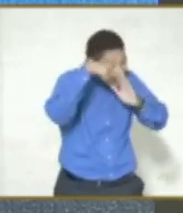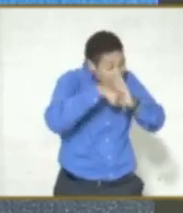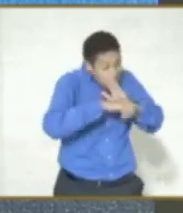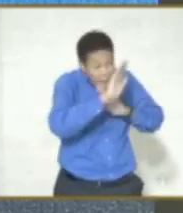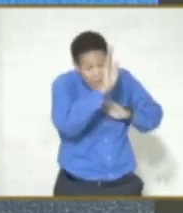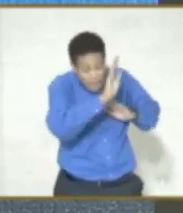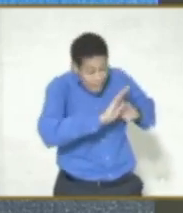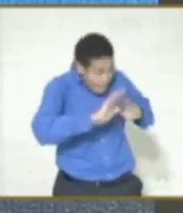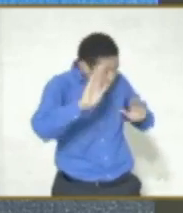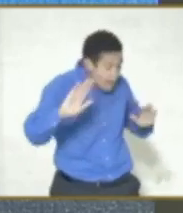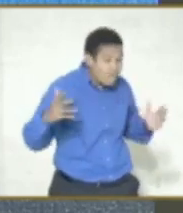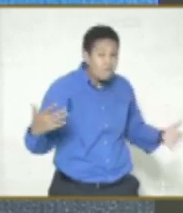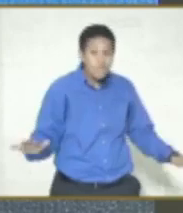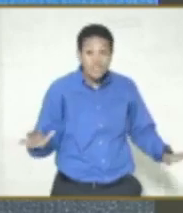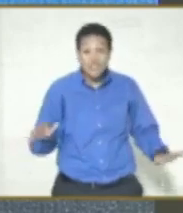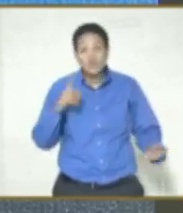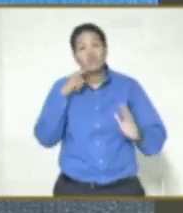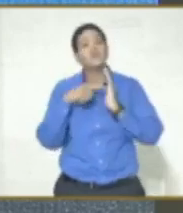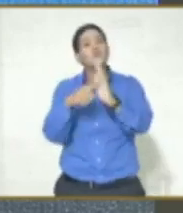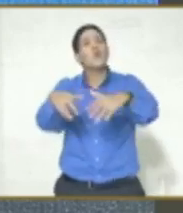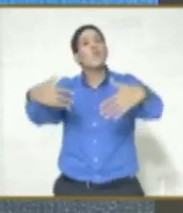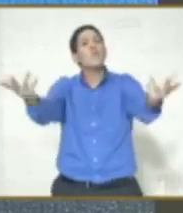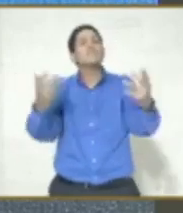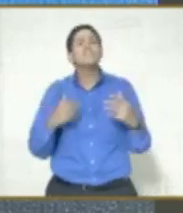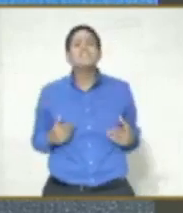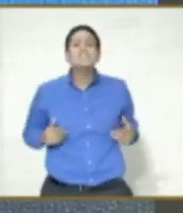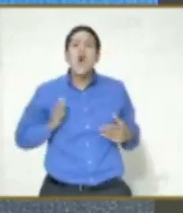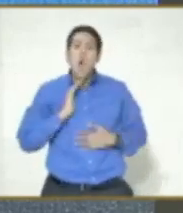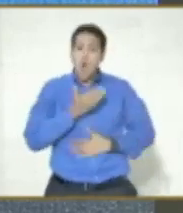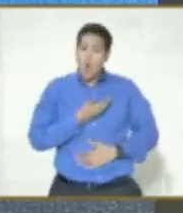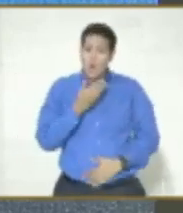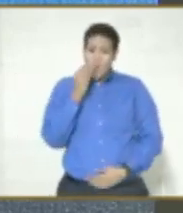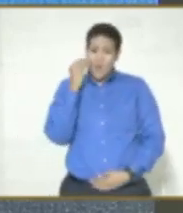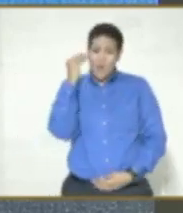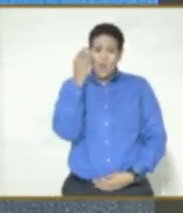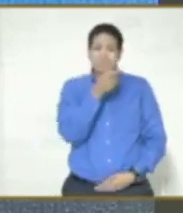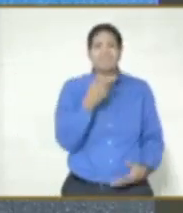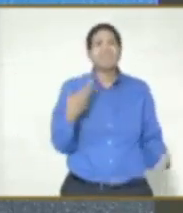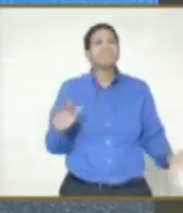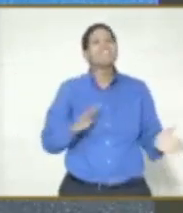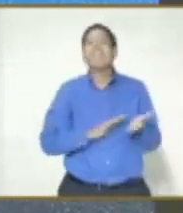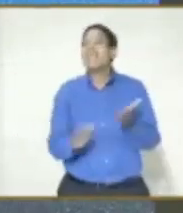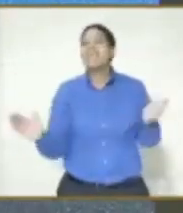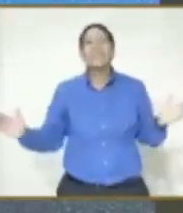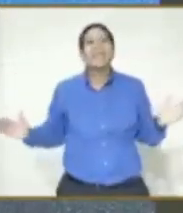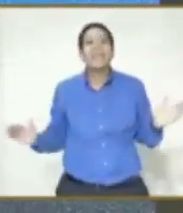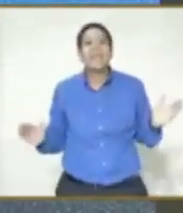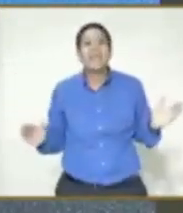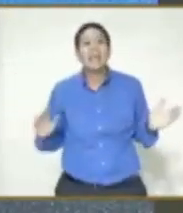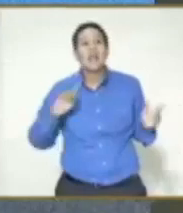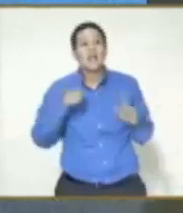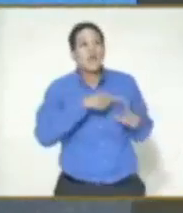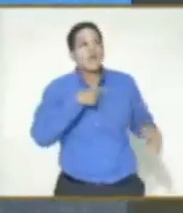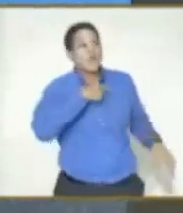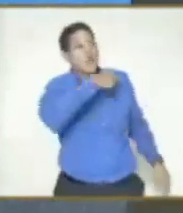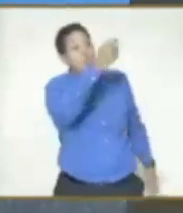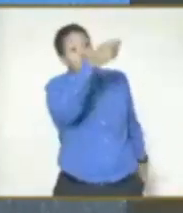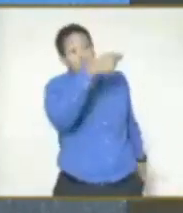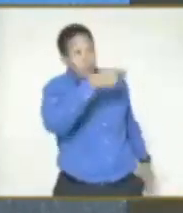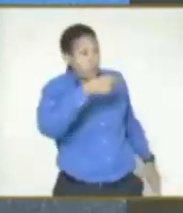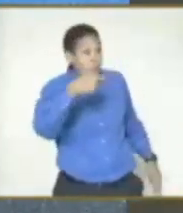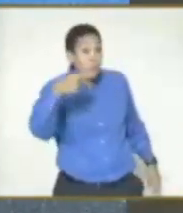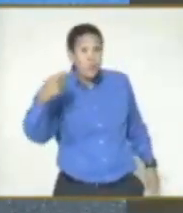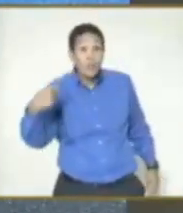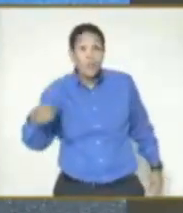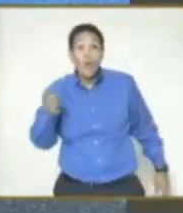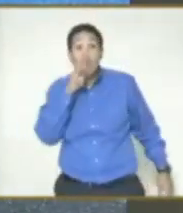showed us then, Minister and panelists, is that our infirmary was very clean. In doing the power washing, the water